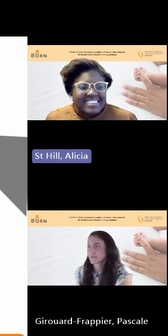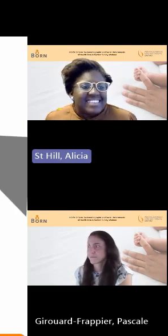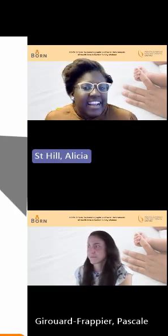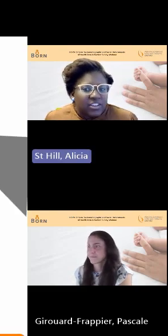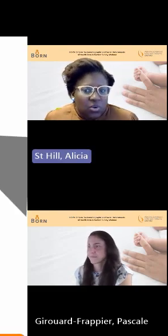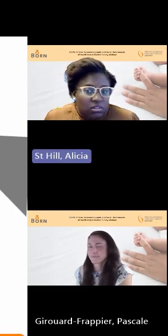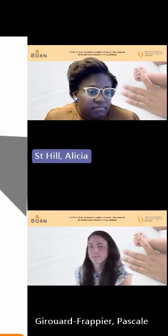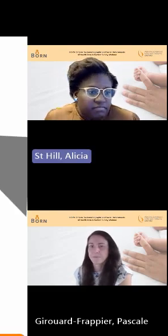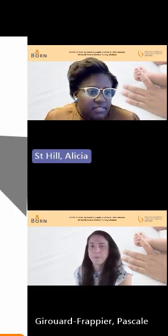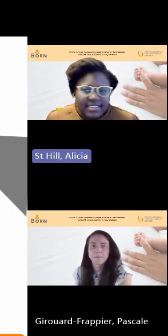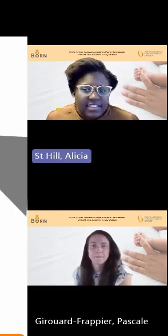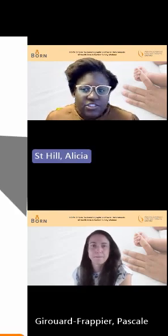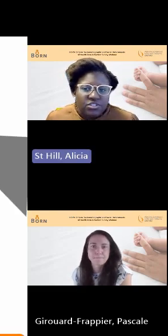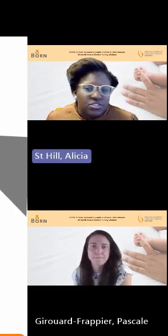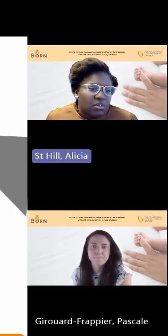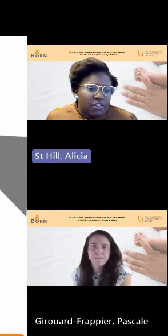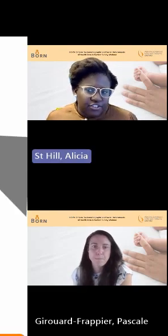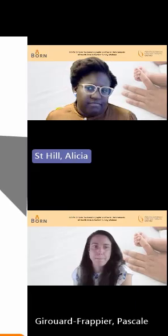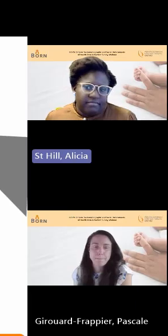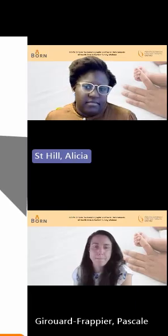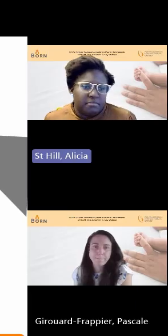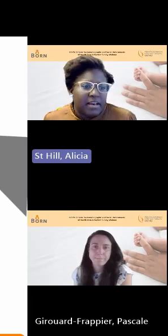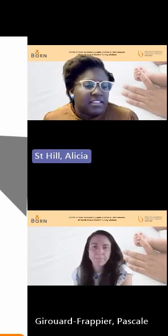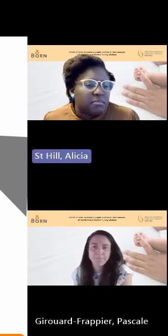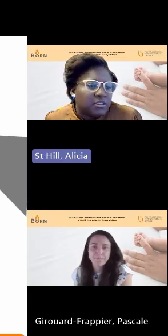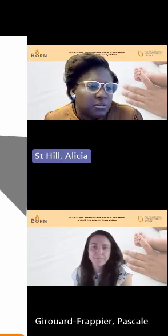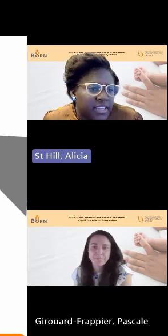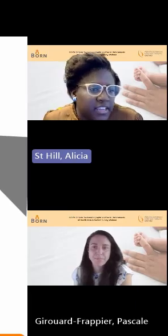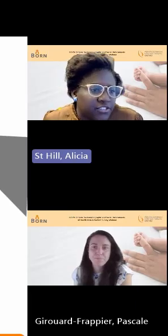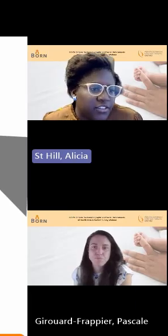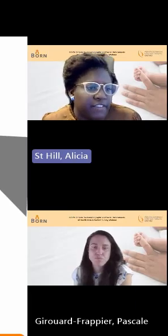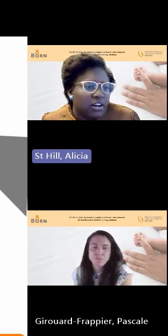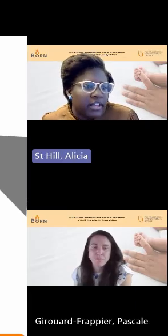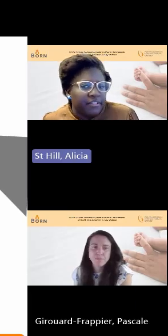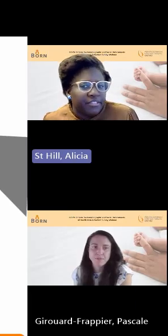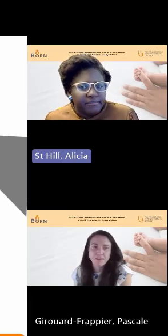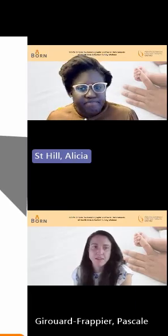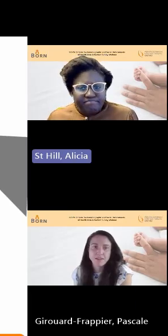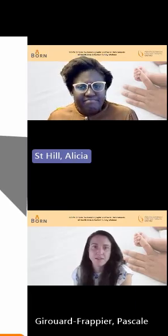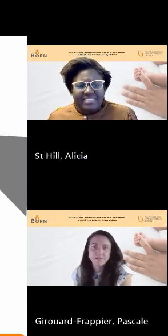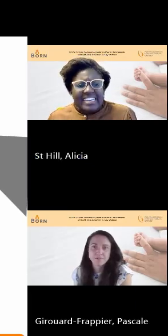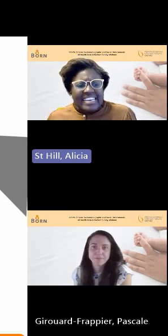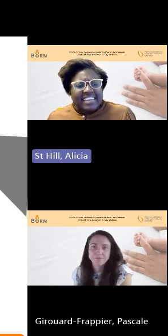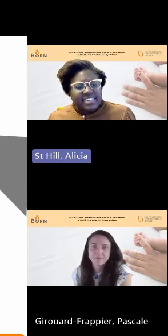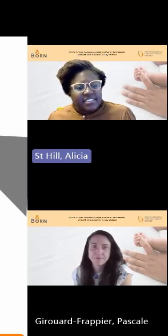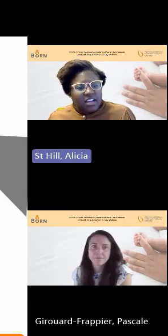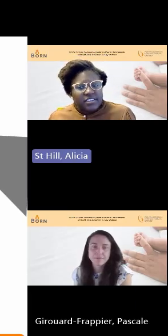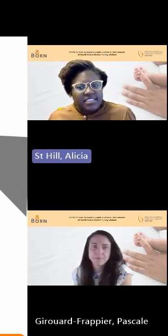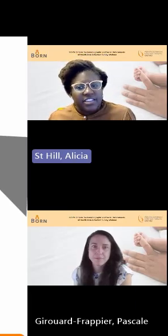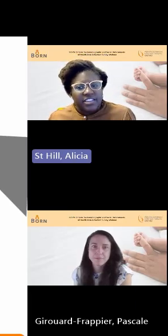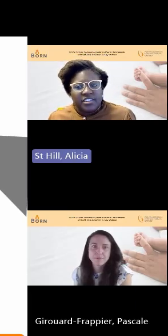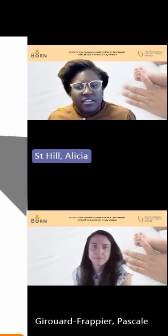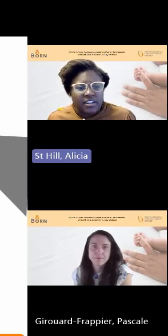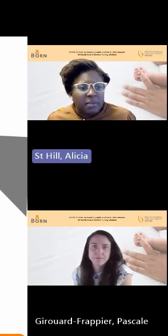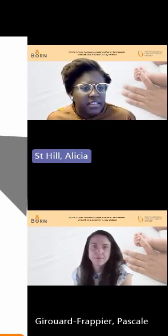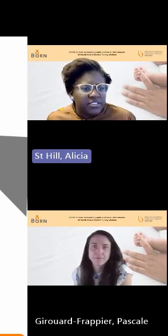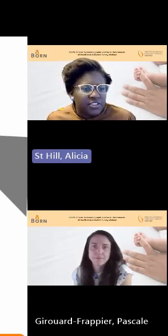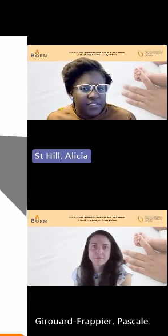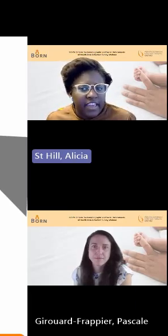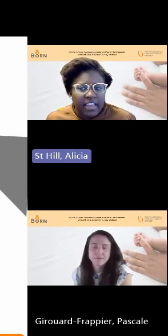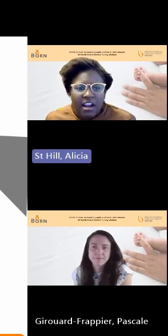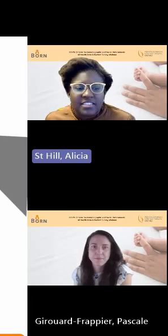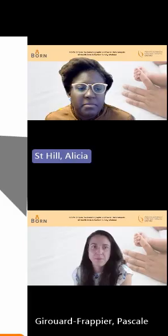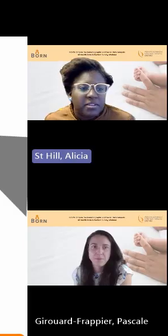Equity isn't a side goal, it's central to our vision, best possible beginnings for lifelong health. And today's conversation and our